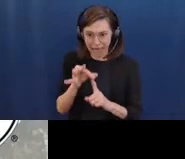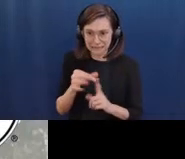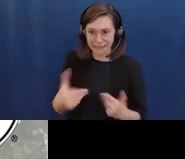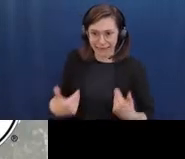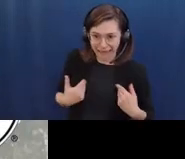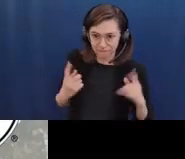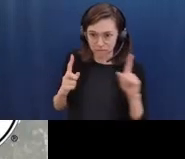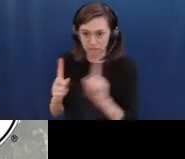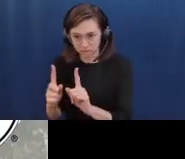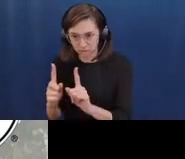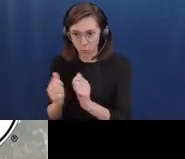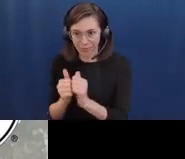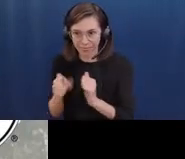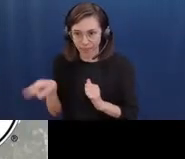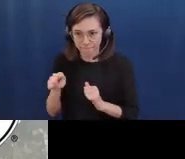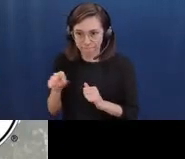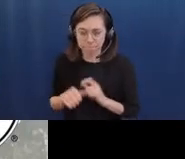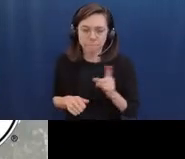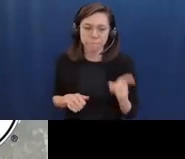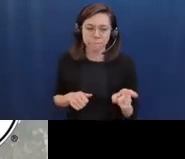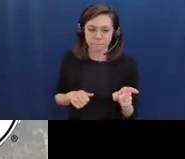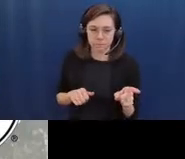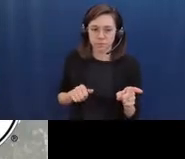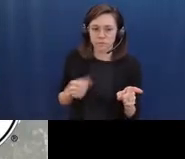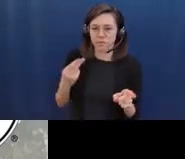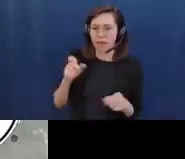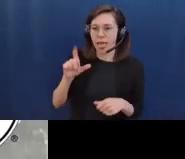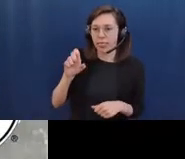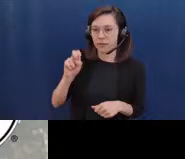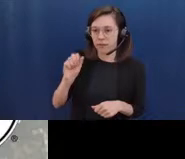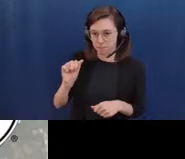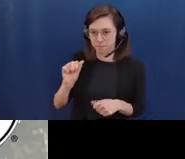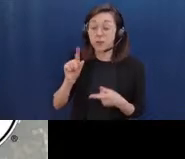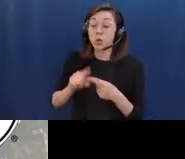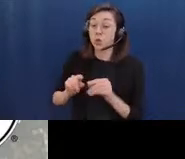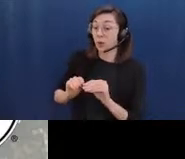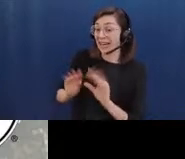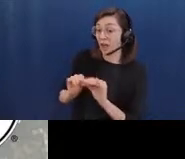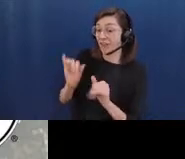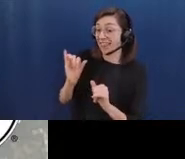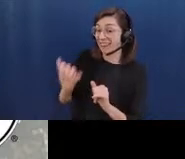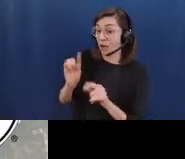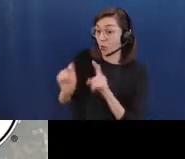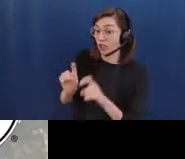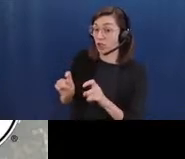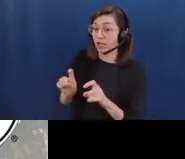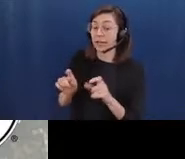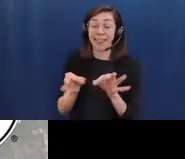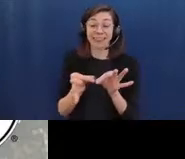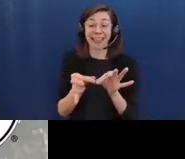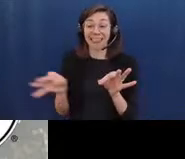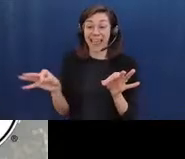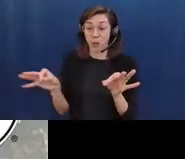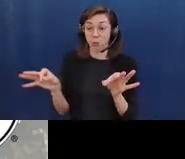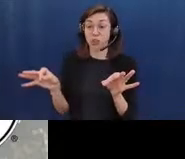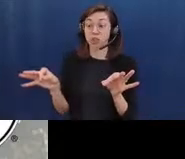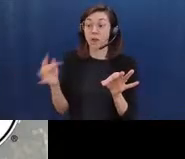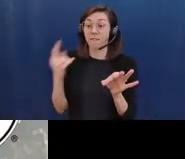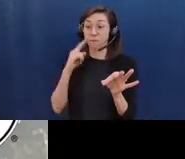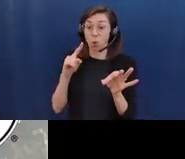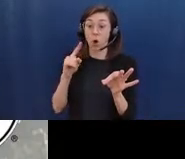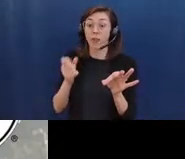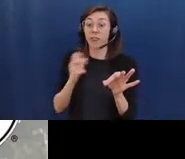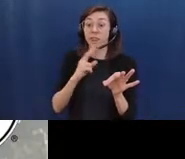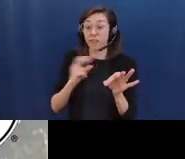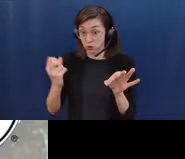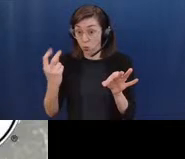So to clarify that question, Randy, the language about the 12-year-old is to match the Oregon Revised Statute